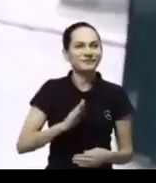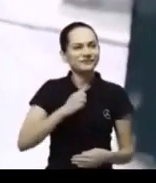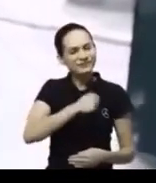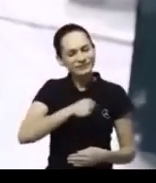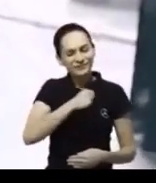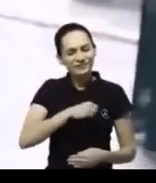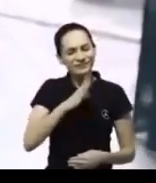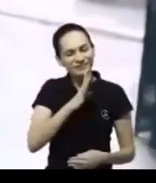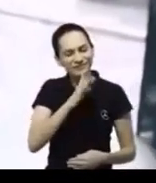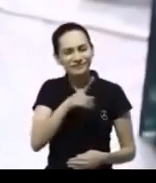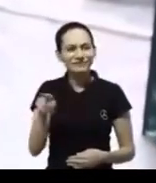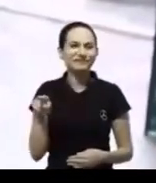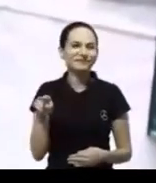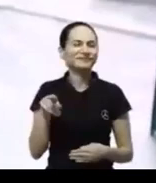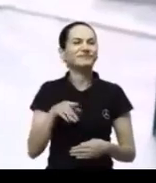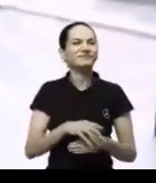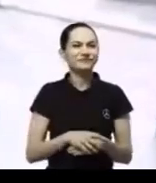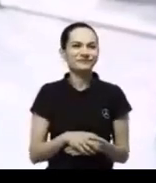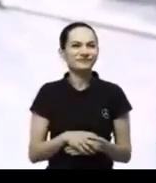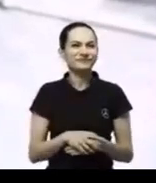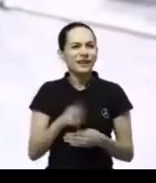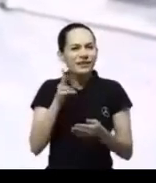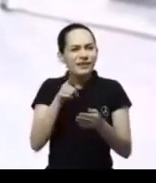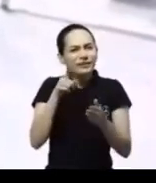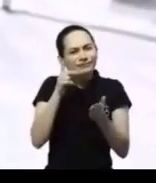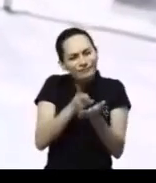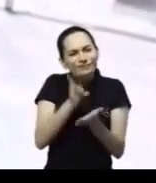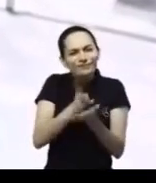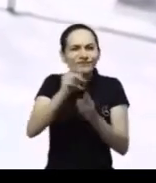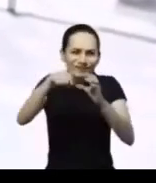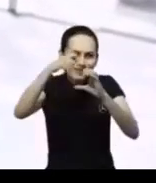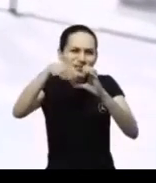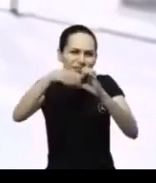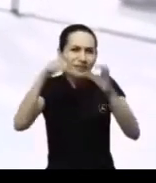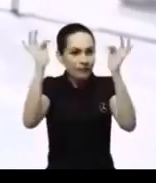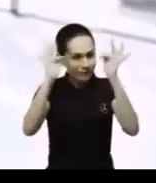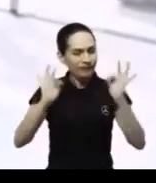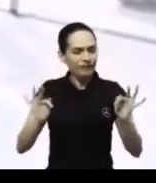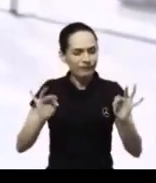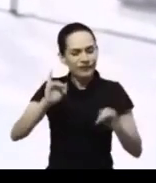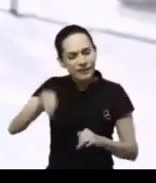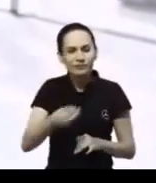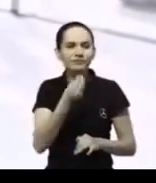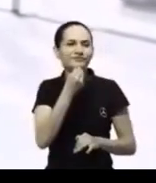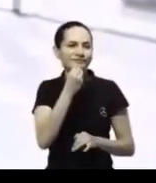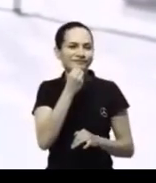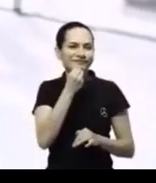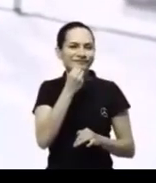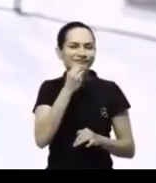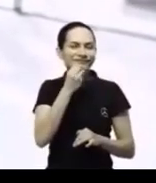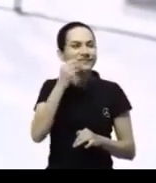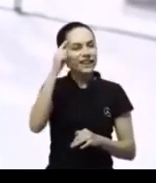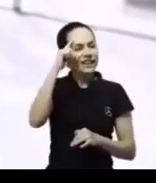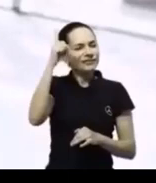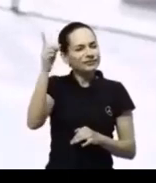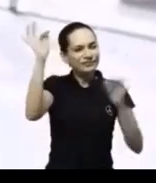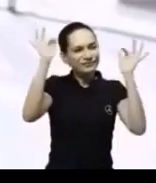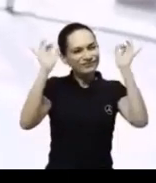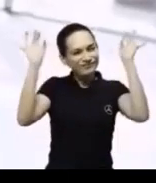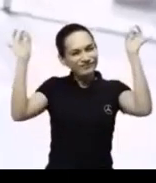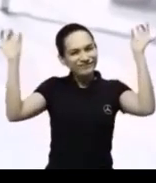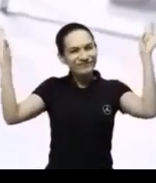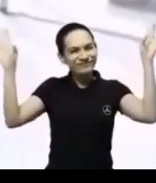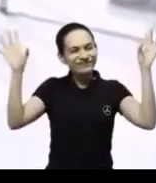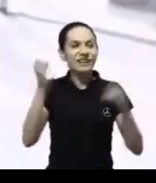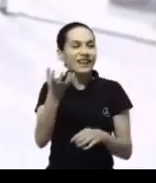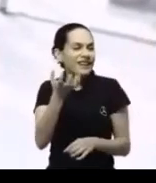you. Even if it's only by video, I'm really happy to be taking part in this very special day. And